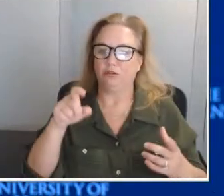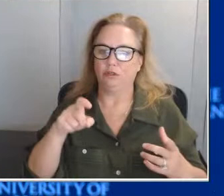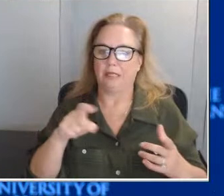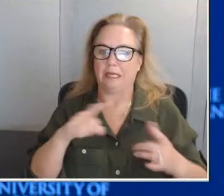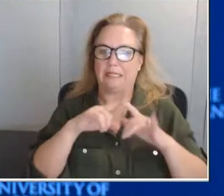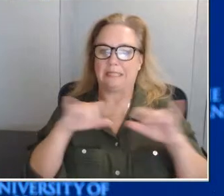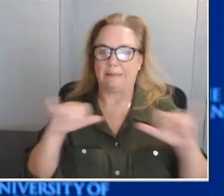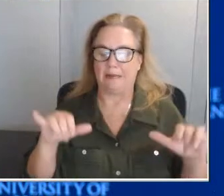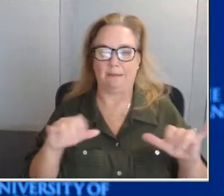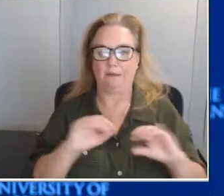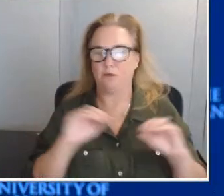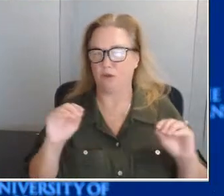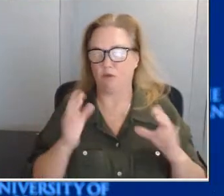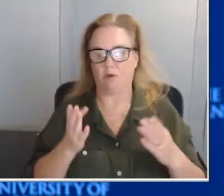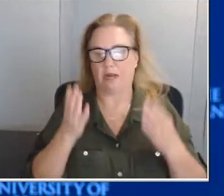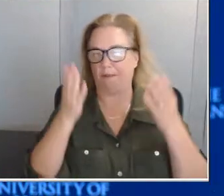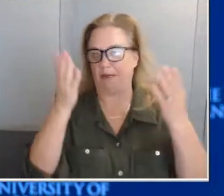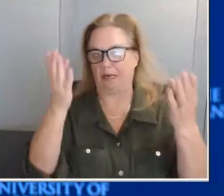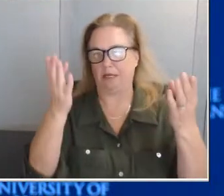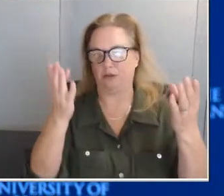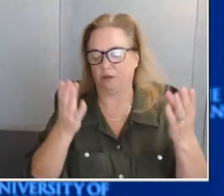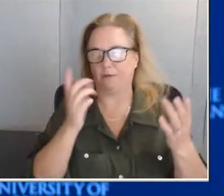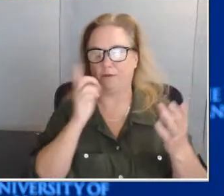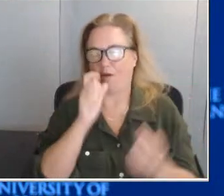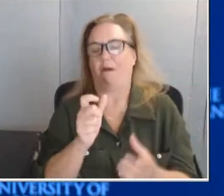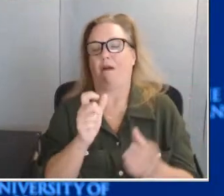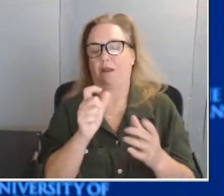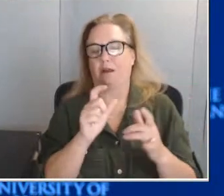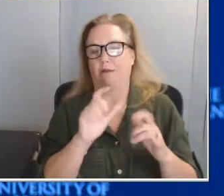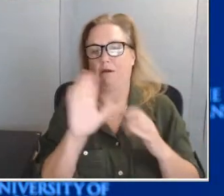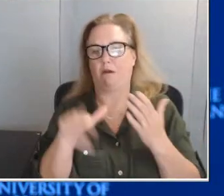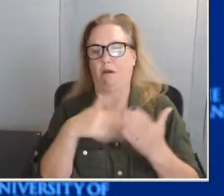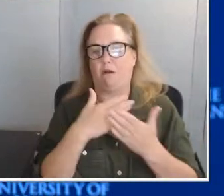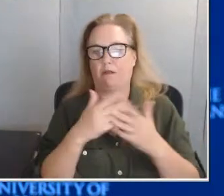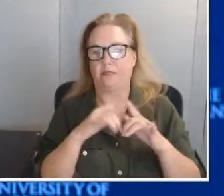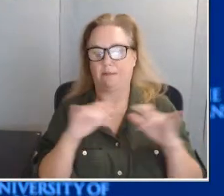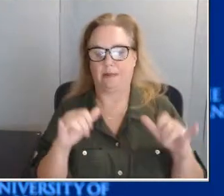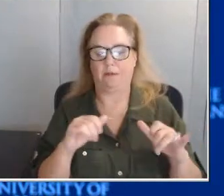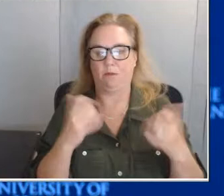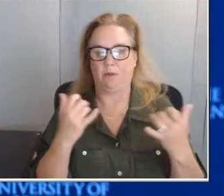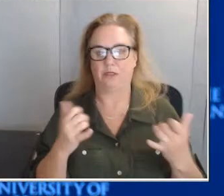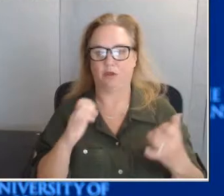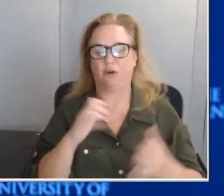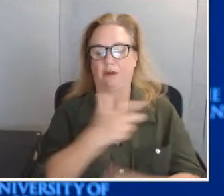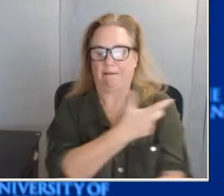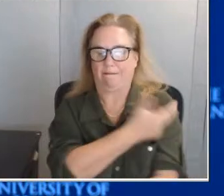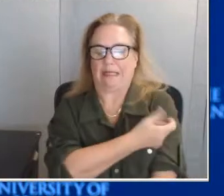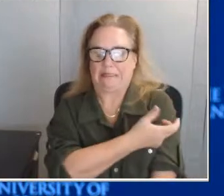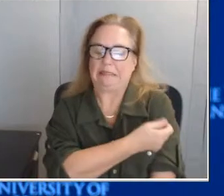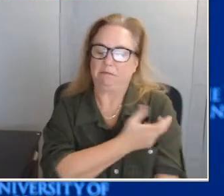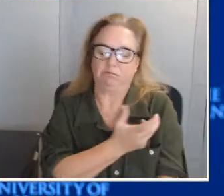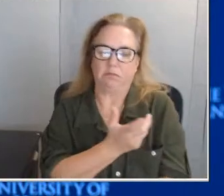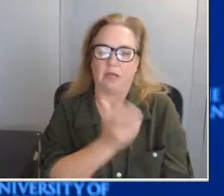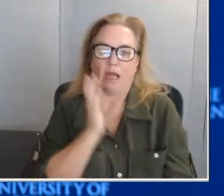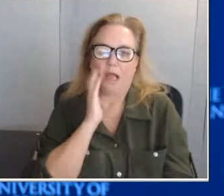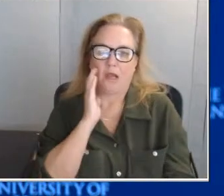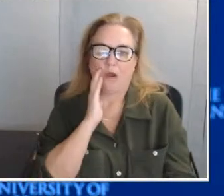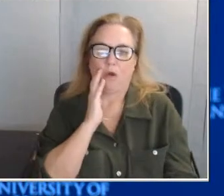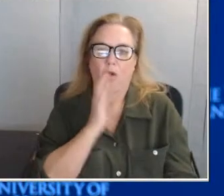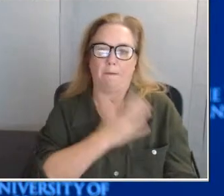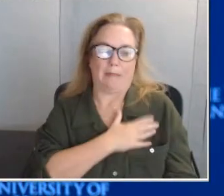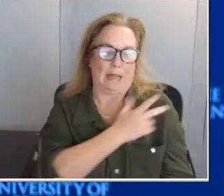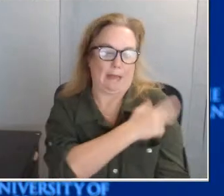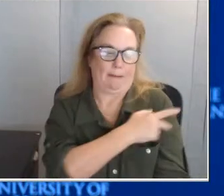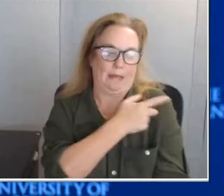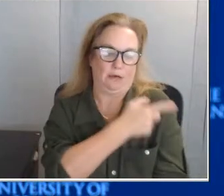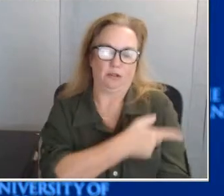time. There is no recommendations for not getting them with these current vaccines. So certainly I know with my patients,